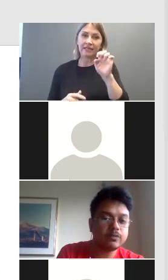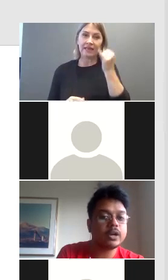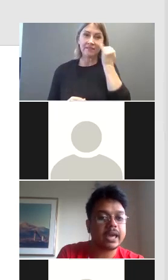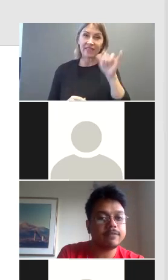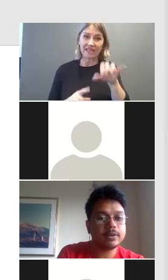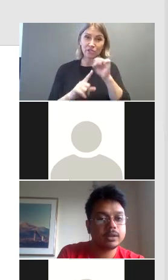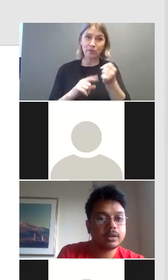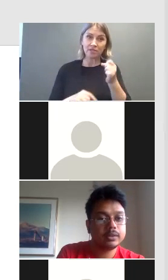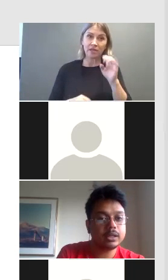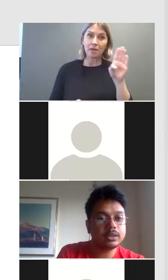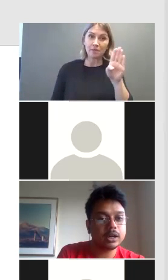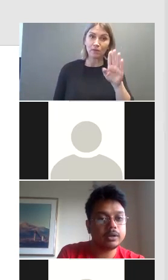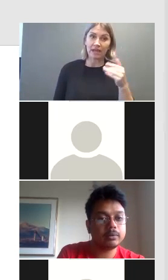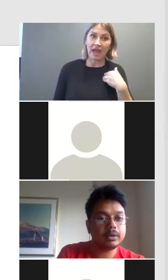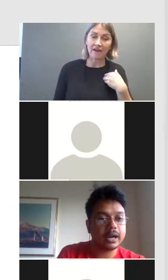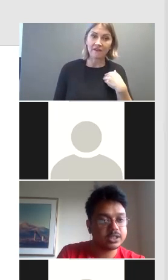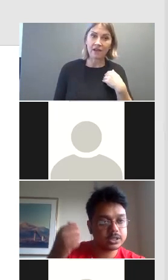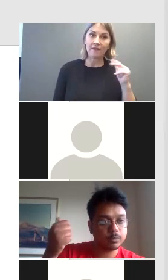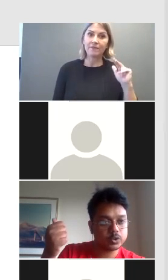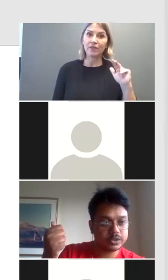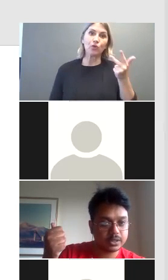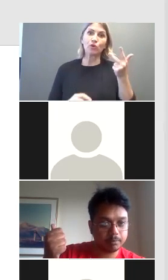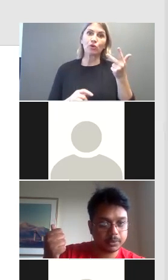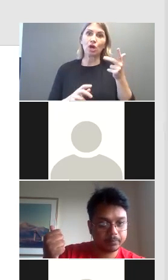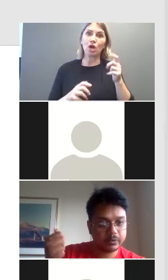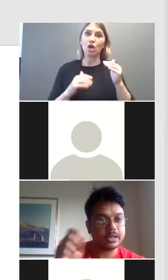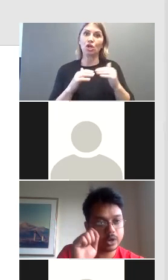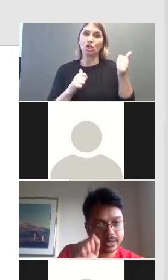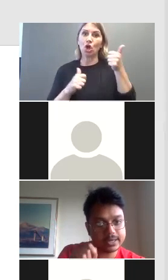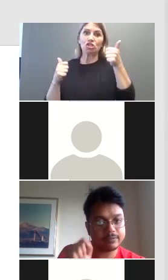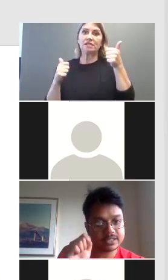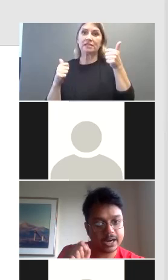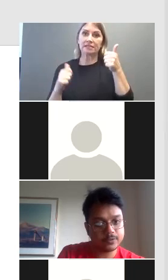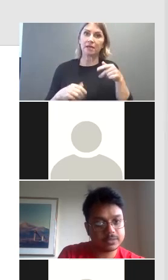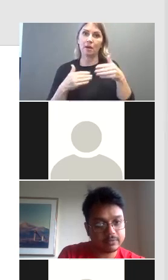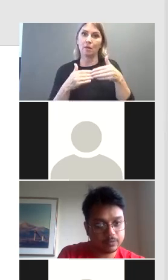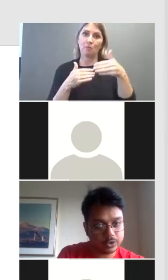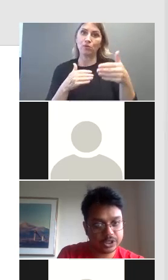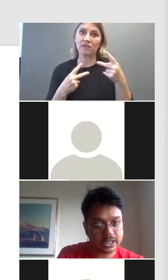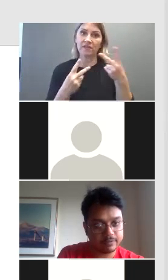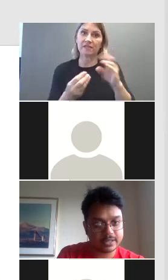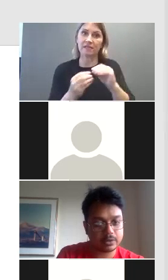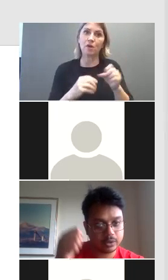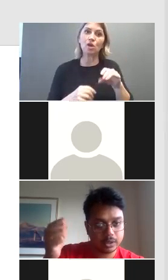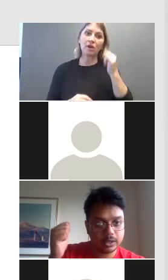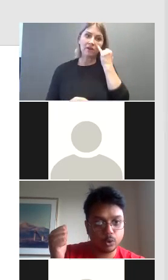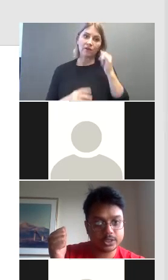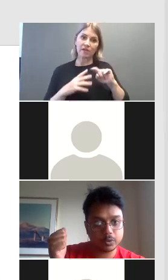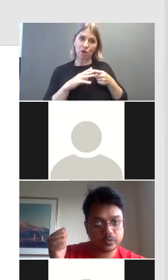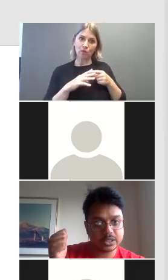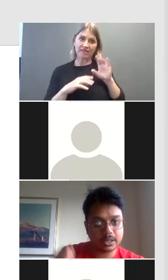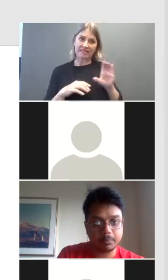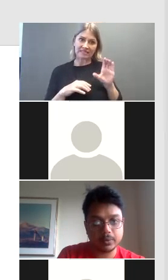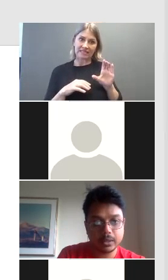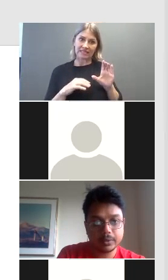scenario, B would have the third largest post-visit number, right? You are correct. If we start from C, we would reach F as the